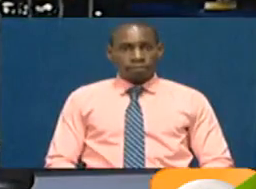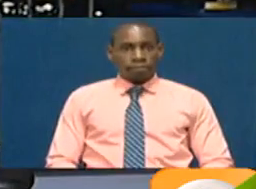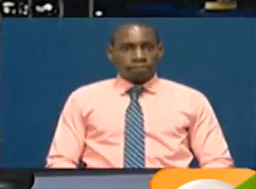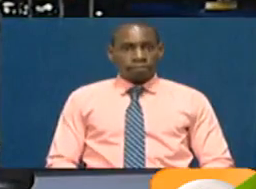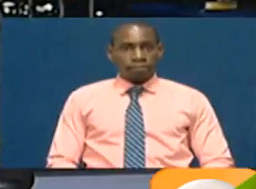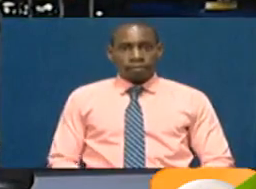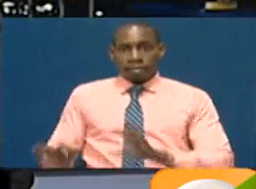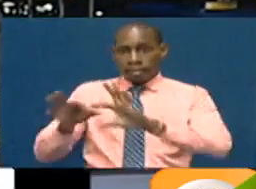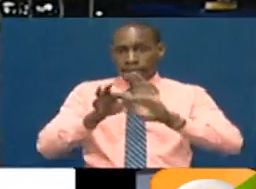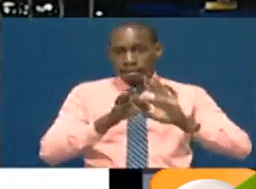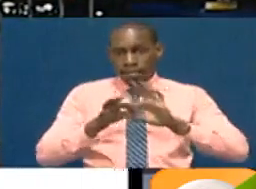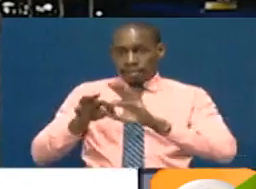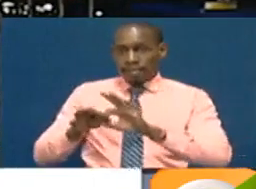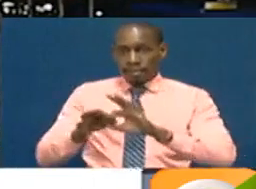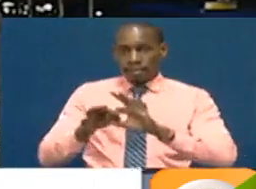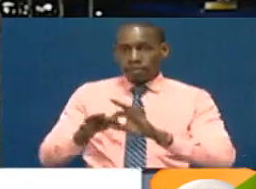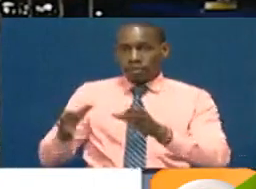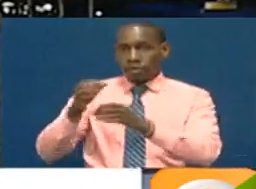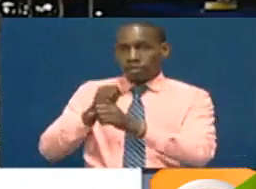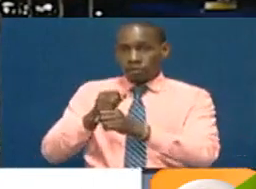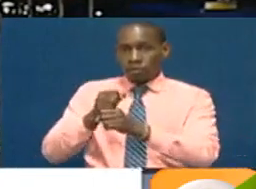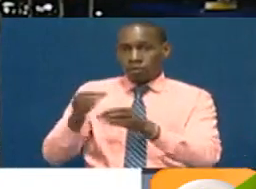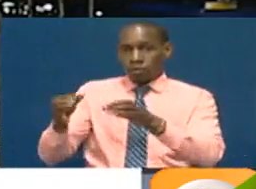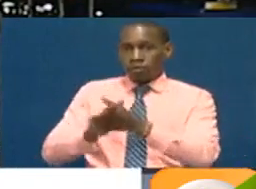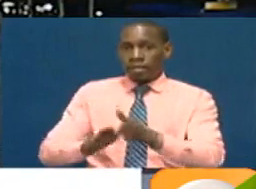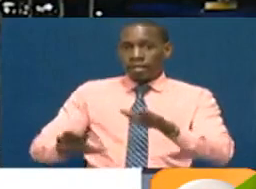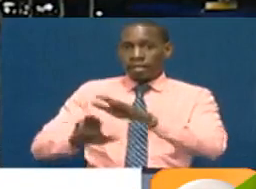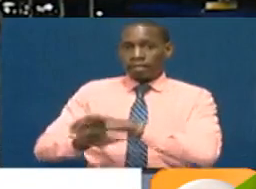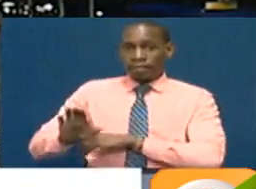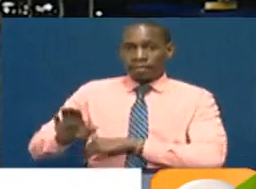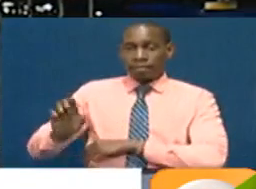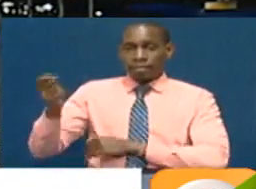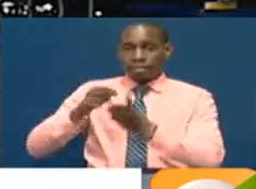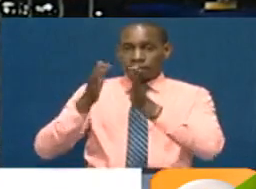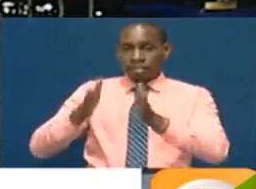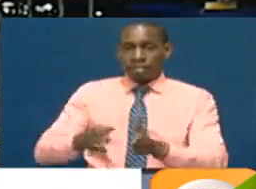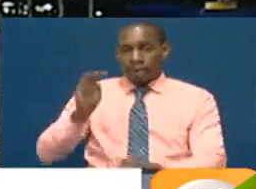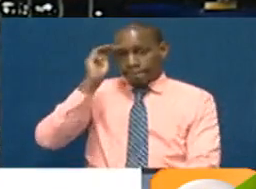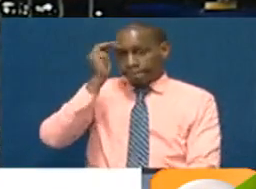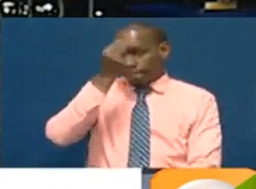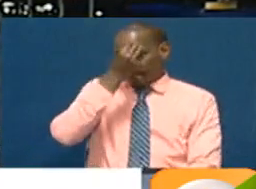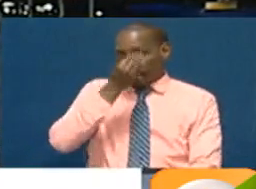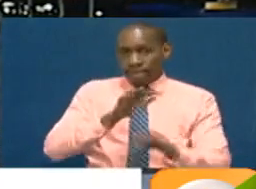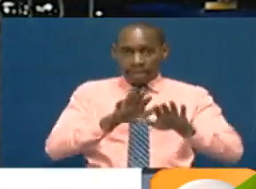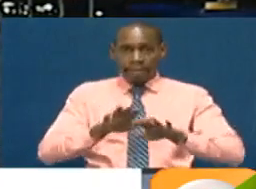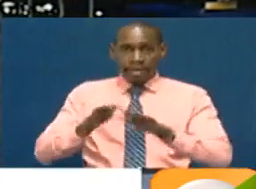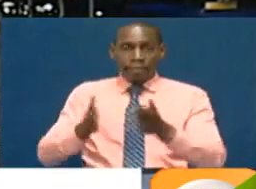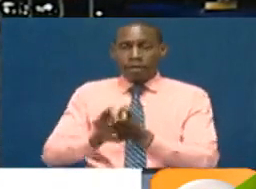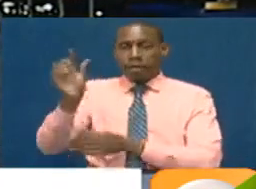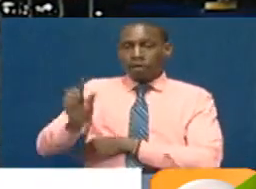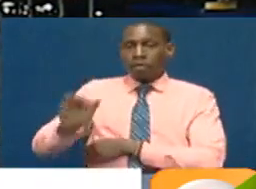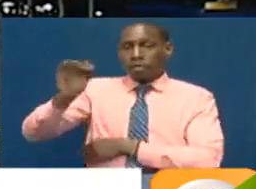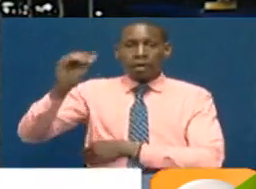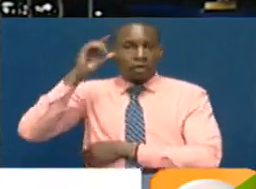Elsewhere, Azimio la Umoja One Kenya Coalition Party deputy presidential candidate Martha Karua campaigned in the coastal city